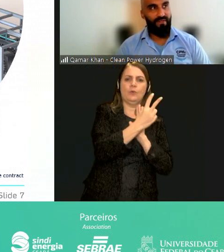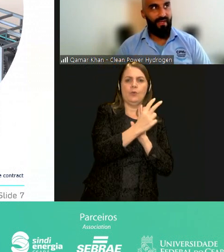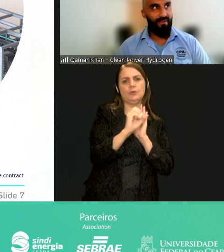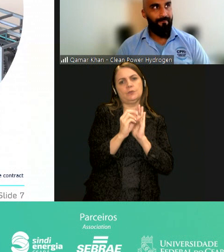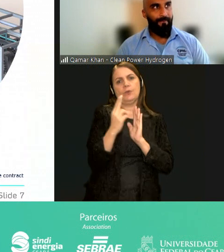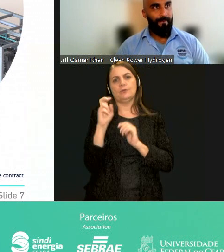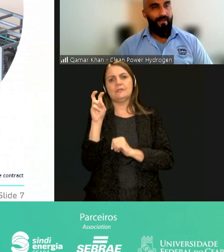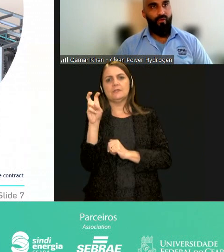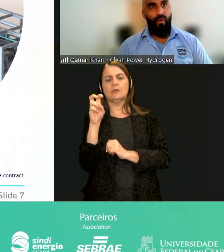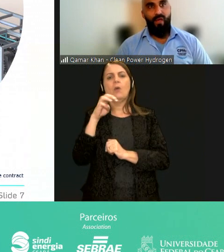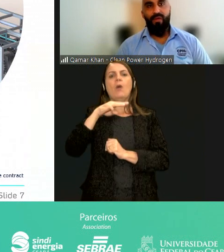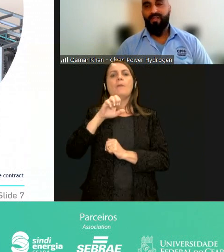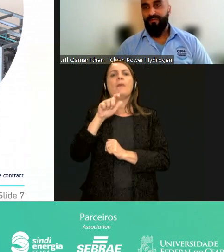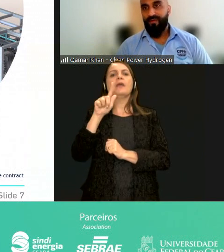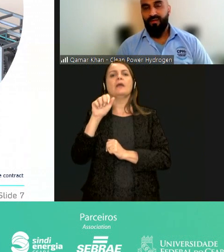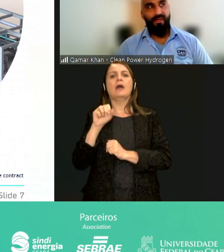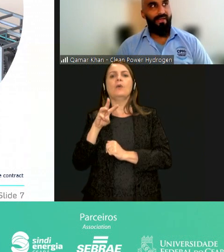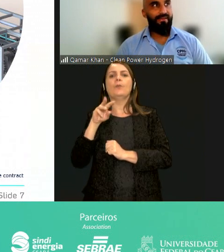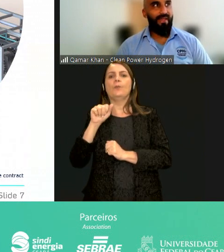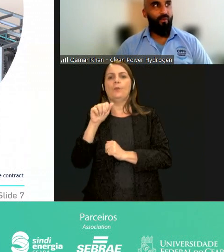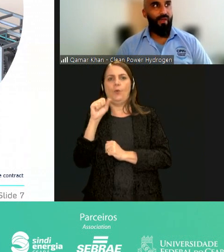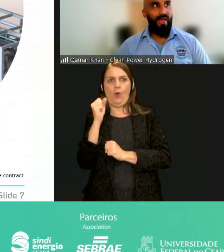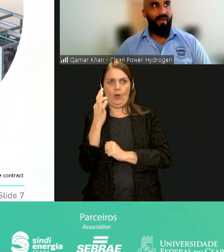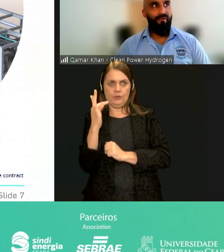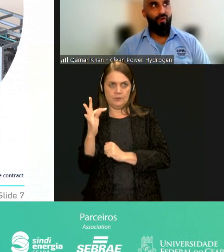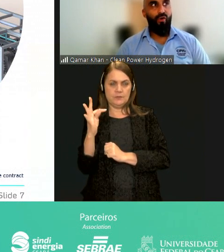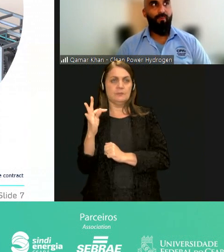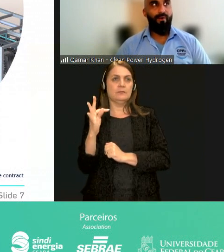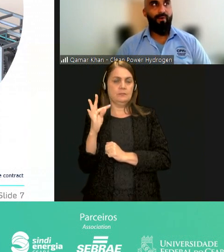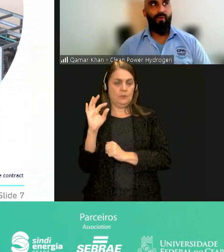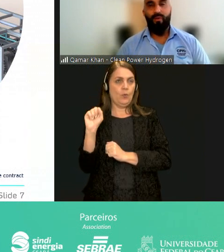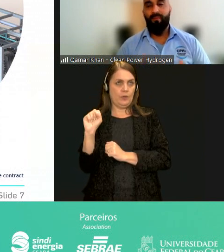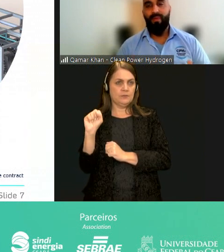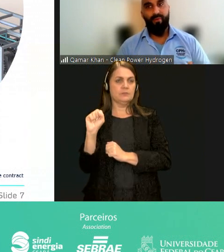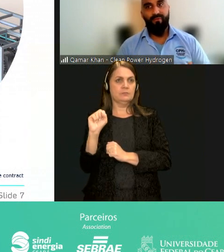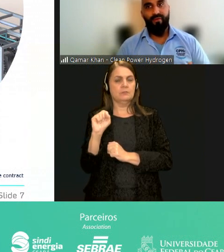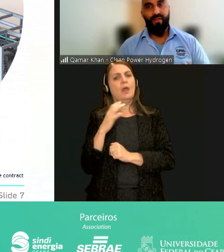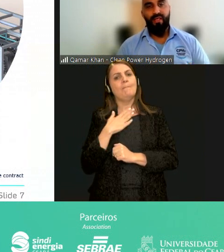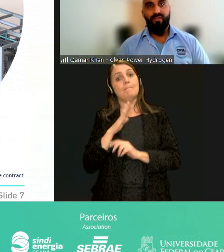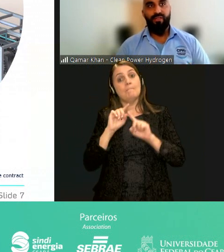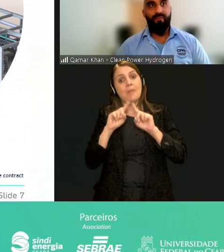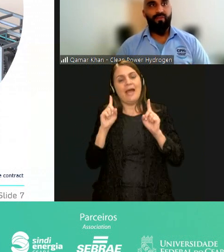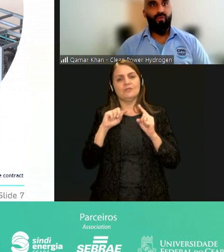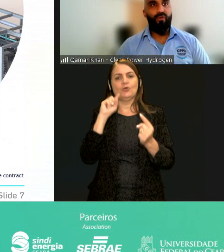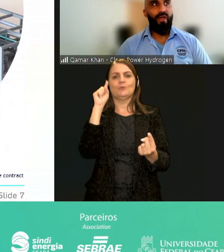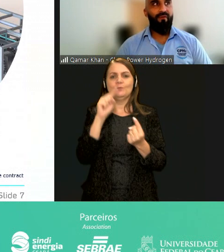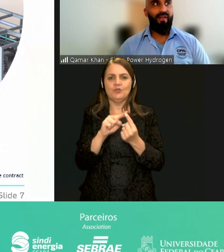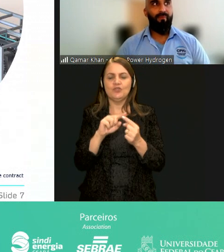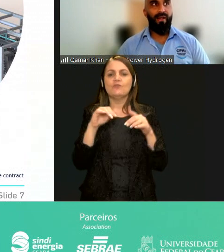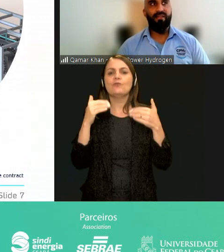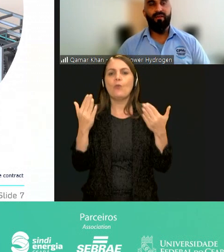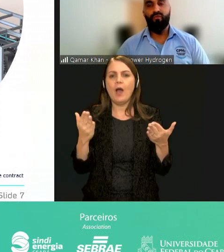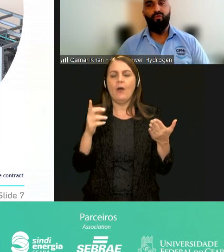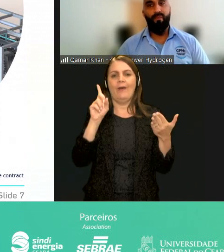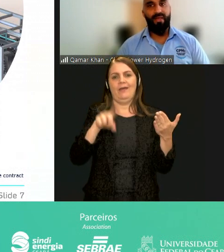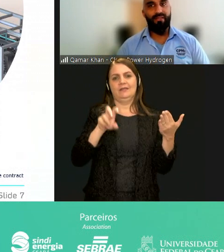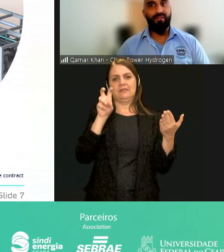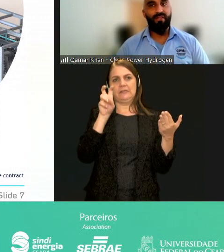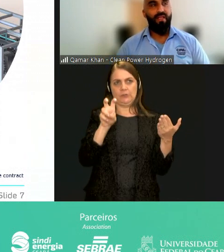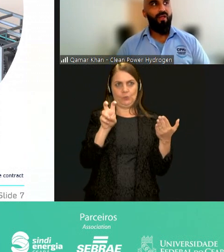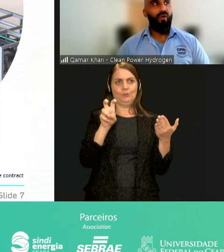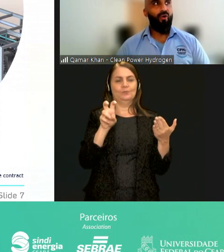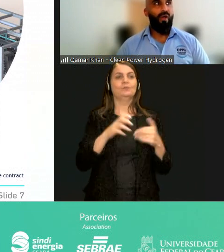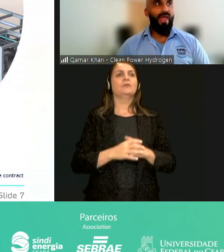we've set. So where we differ is that we're membrane free, so that means we don't have any platinum group